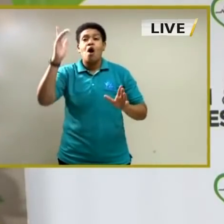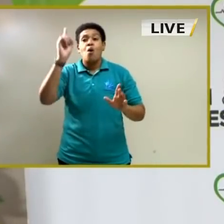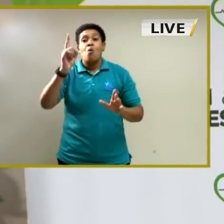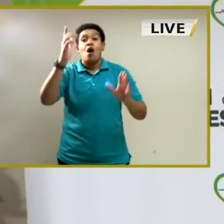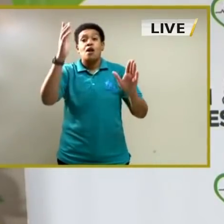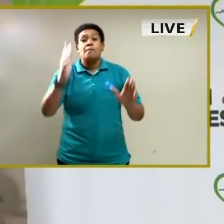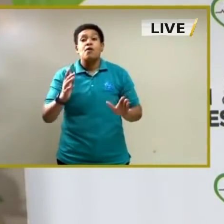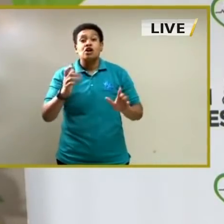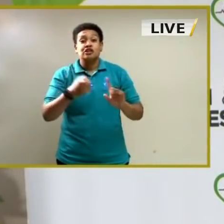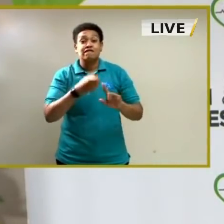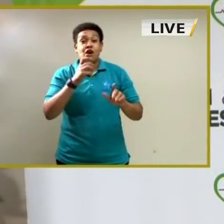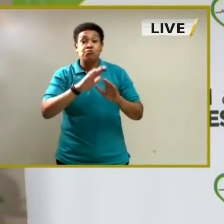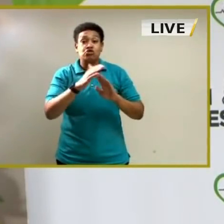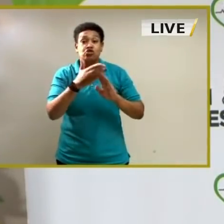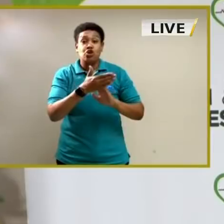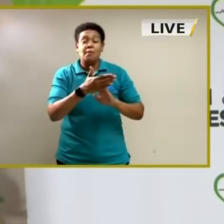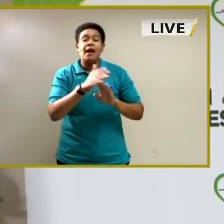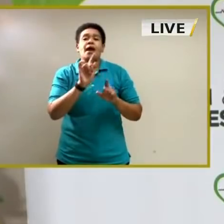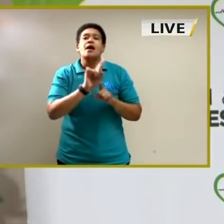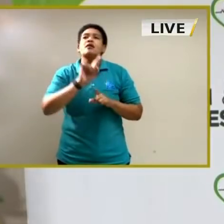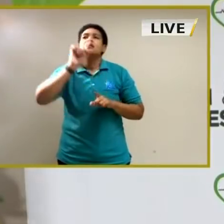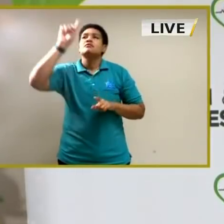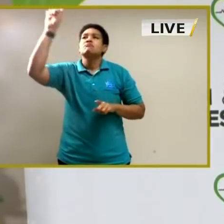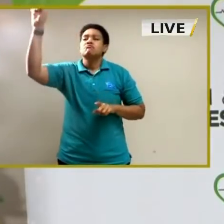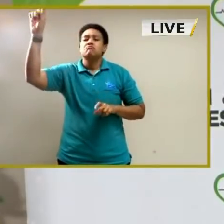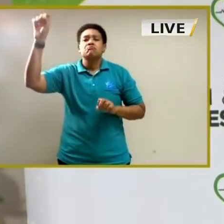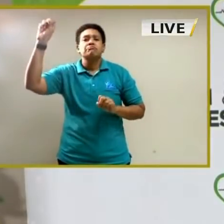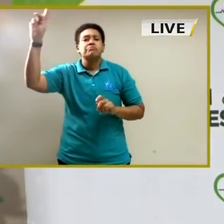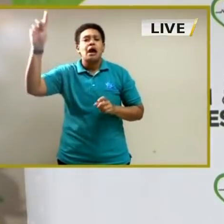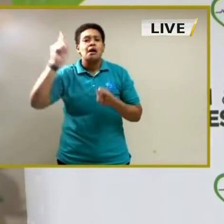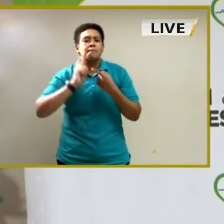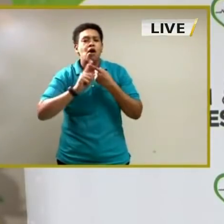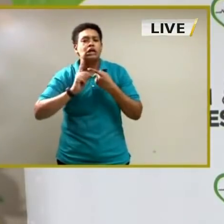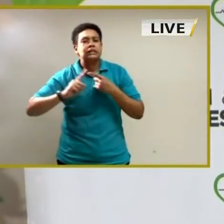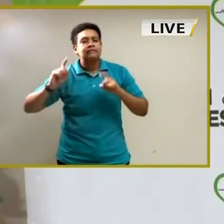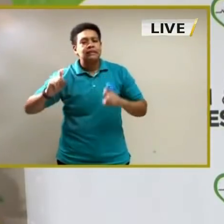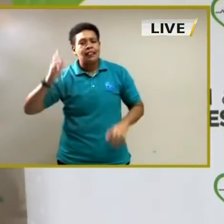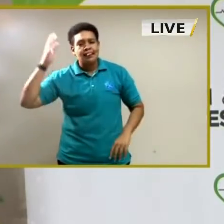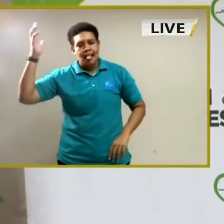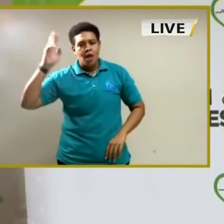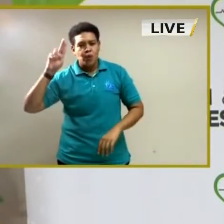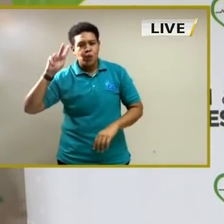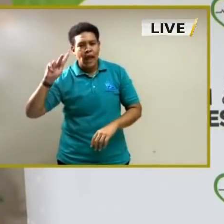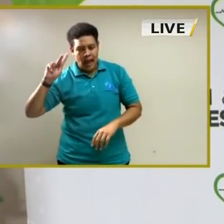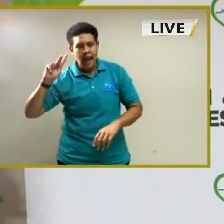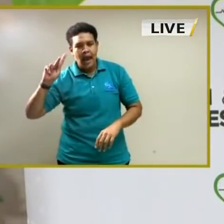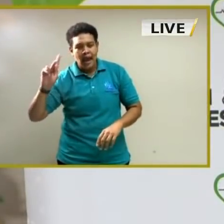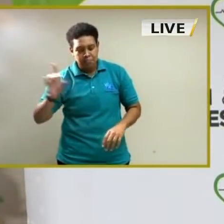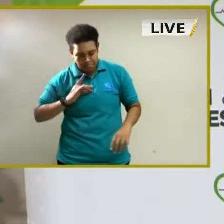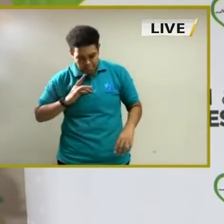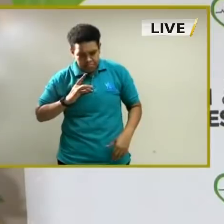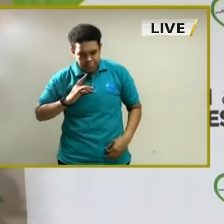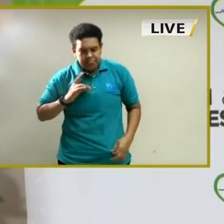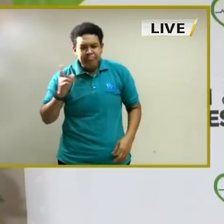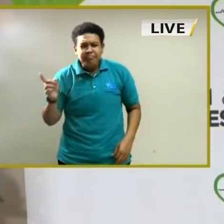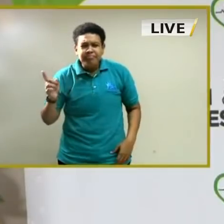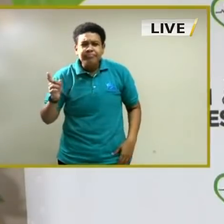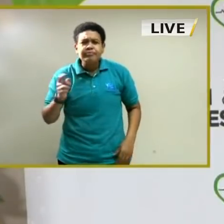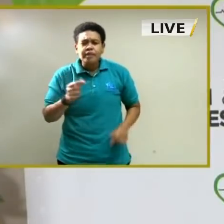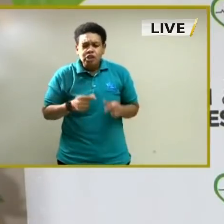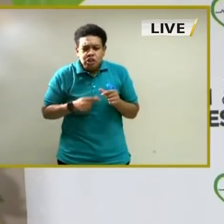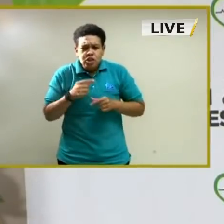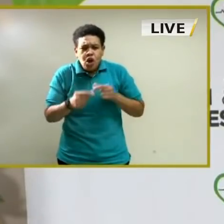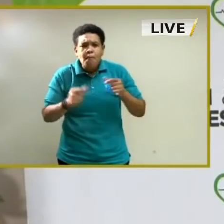from Jamaica has returned a positive test result for COVID-19, and the genomic sequences